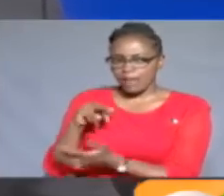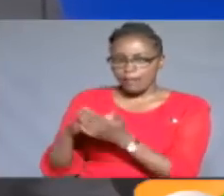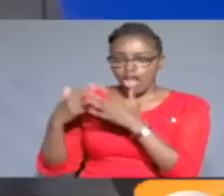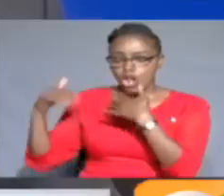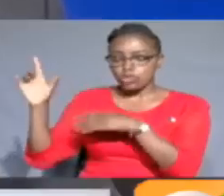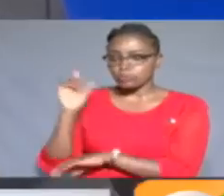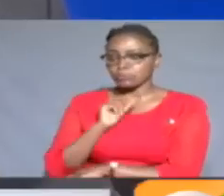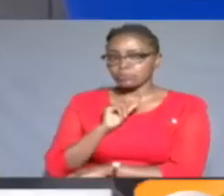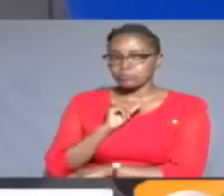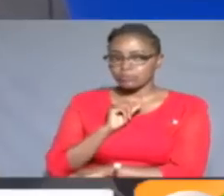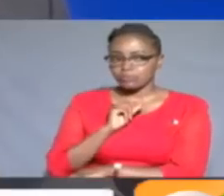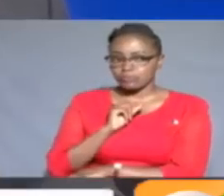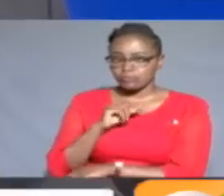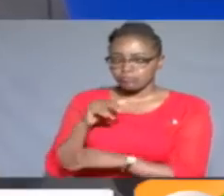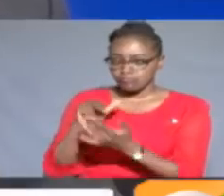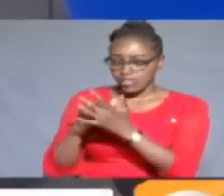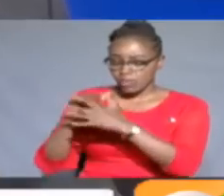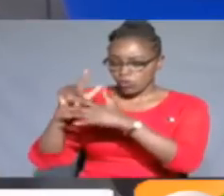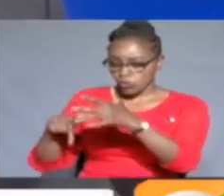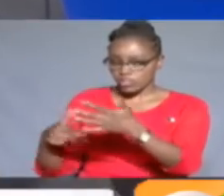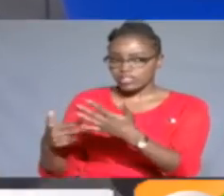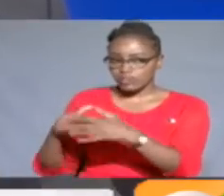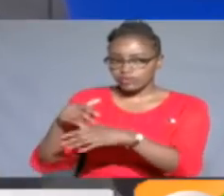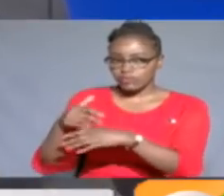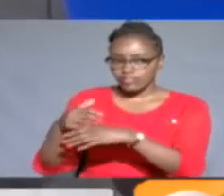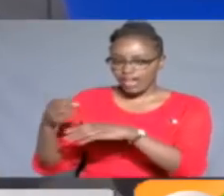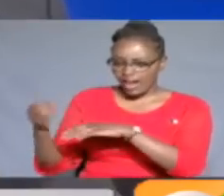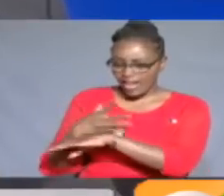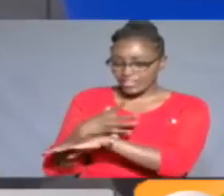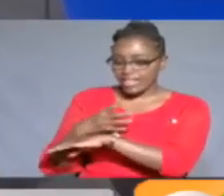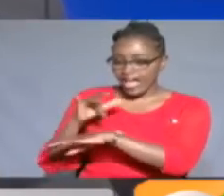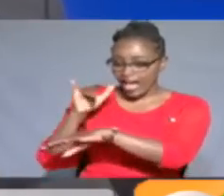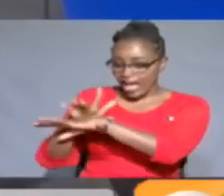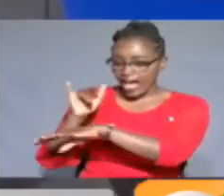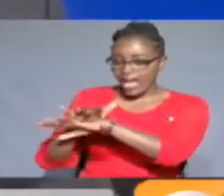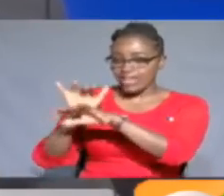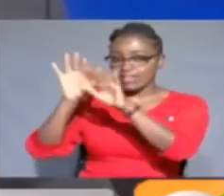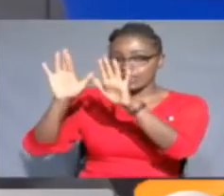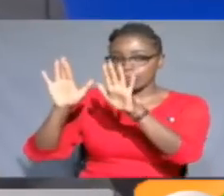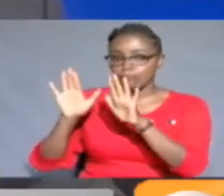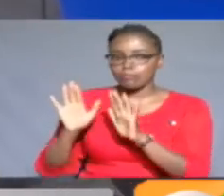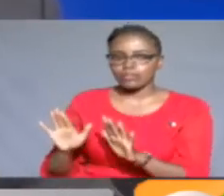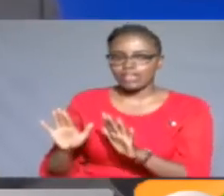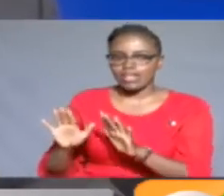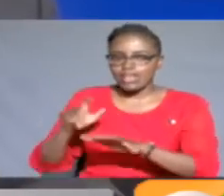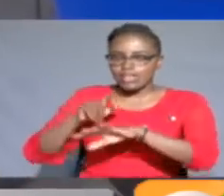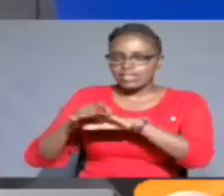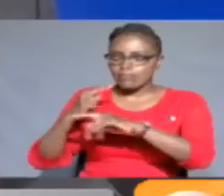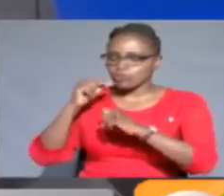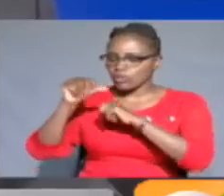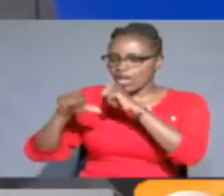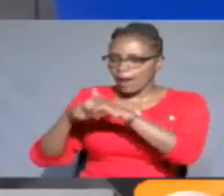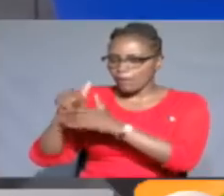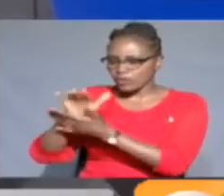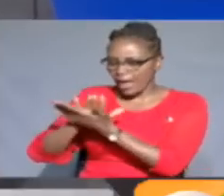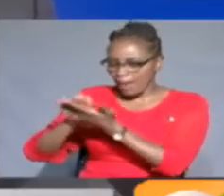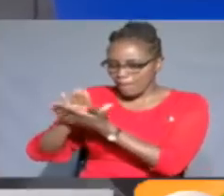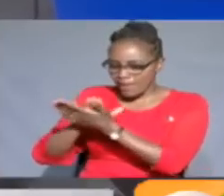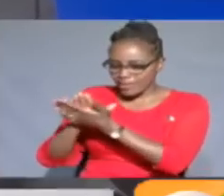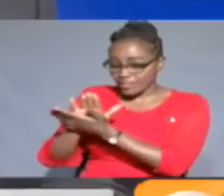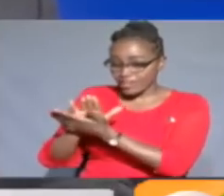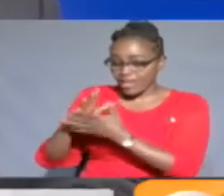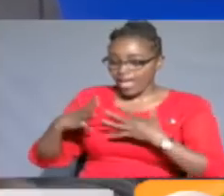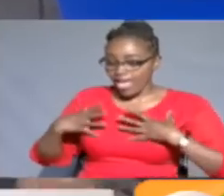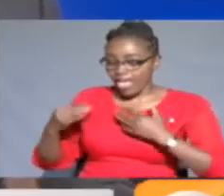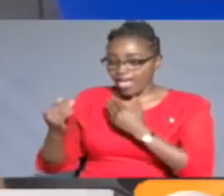the case. So getting cancer early is important. And when you are talking of a primary health care,